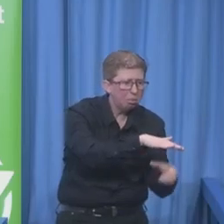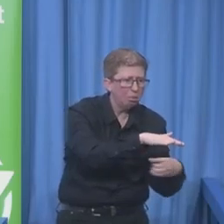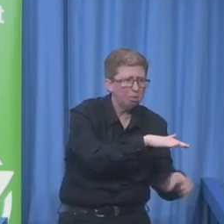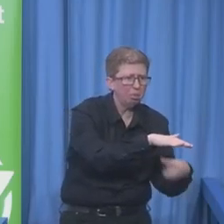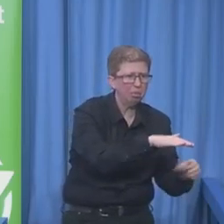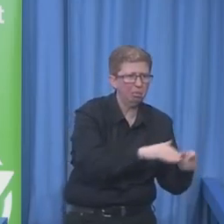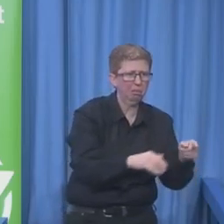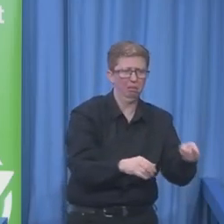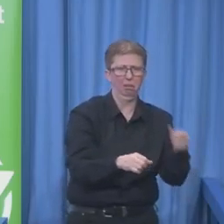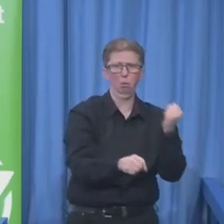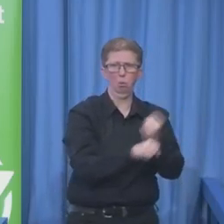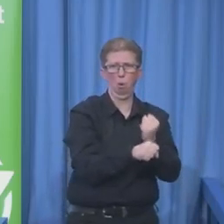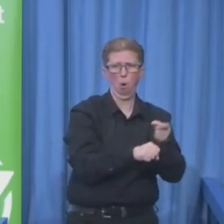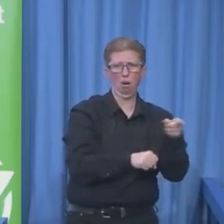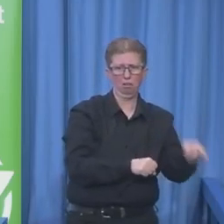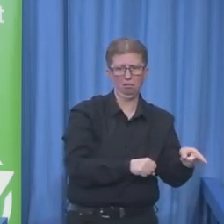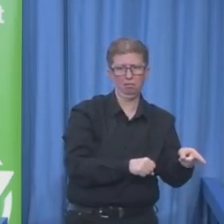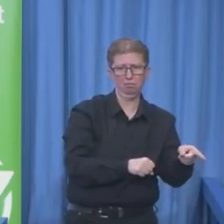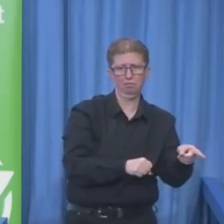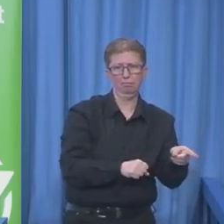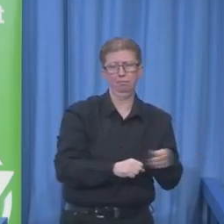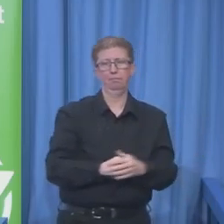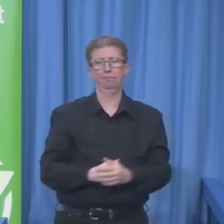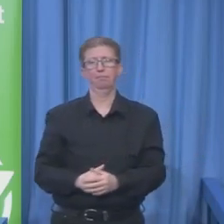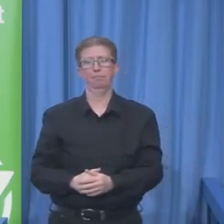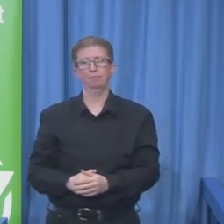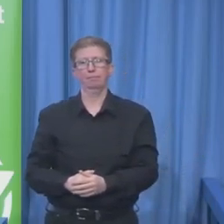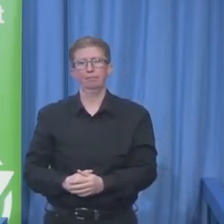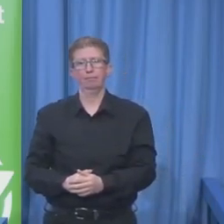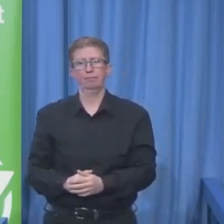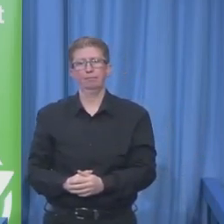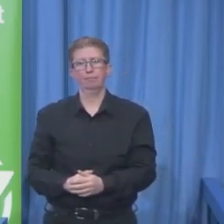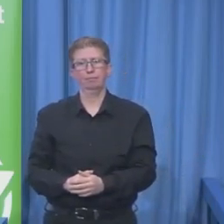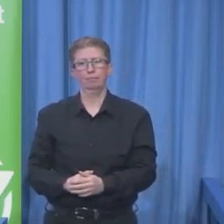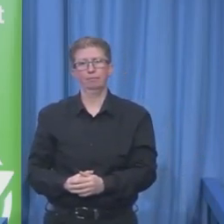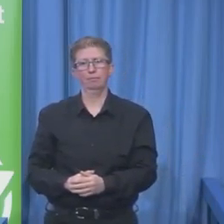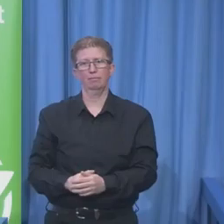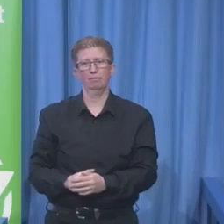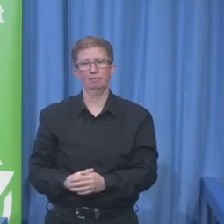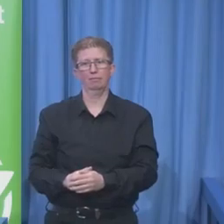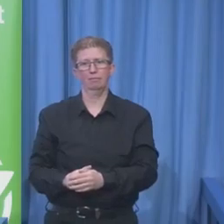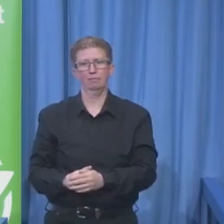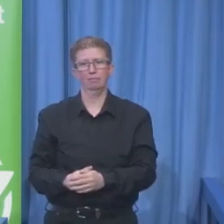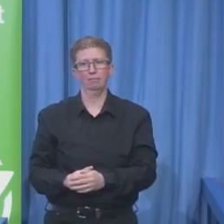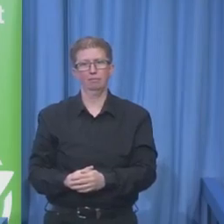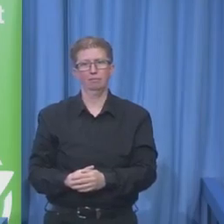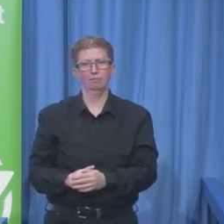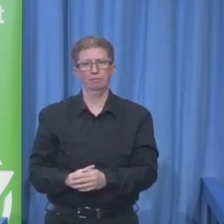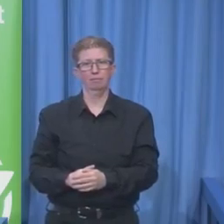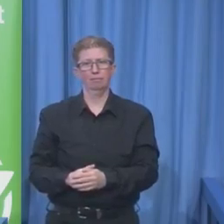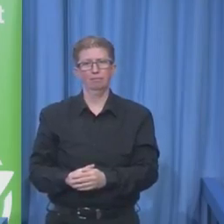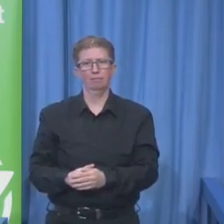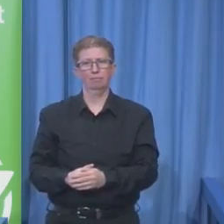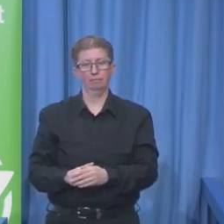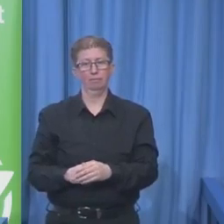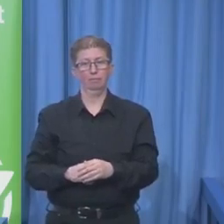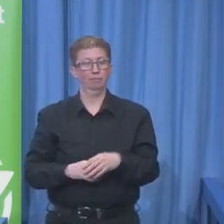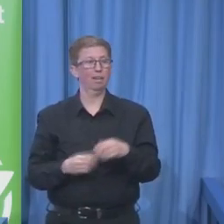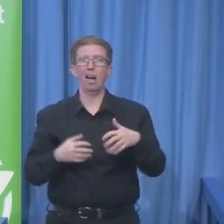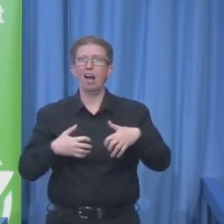discussed supported employment. What I want to add is that supported employment is